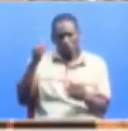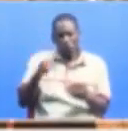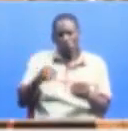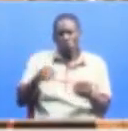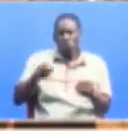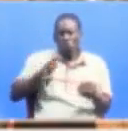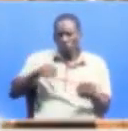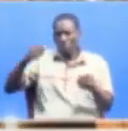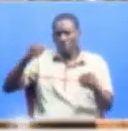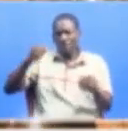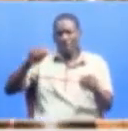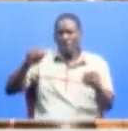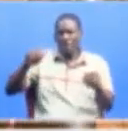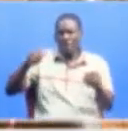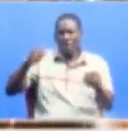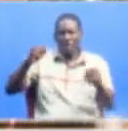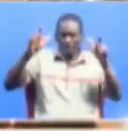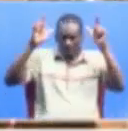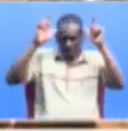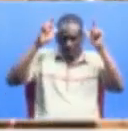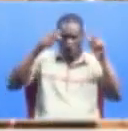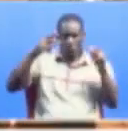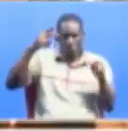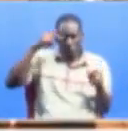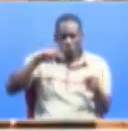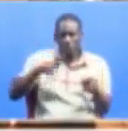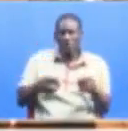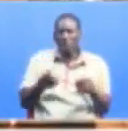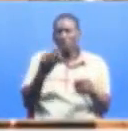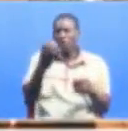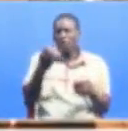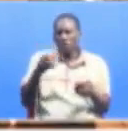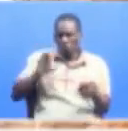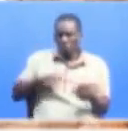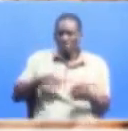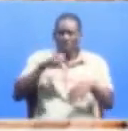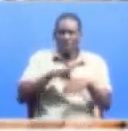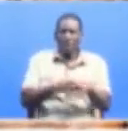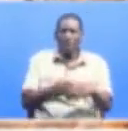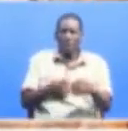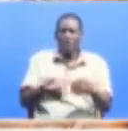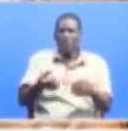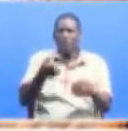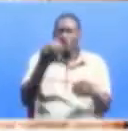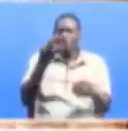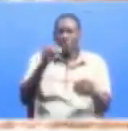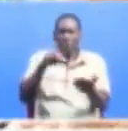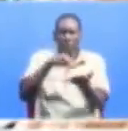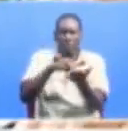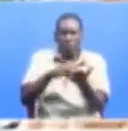which involves 200 women getting 5 million shillings for empowerment initiatives.